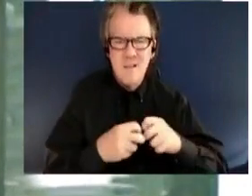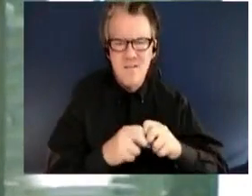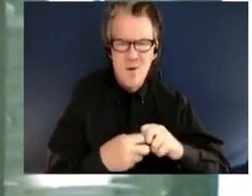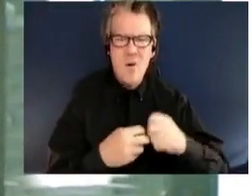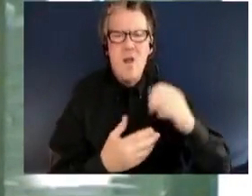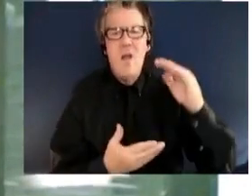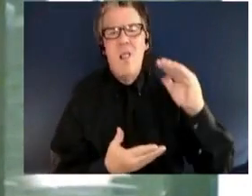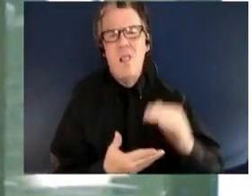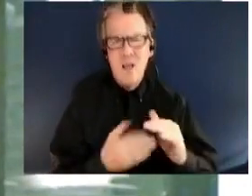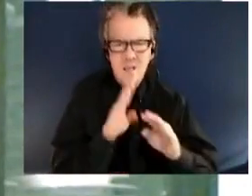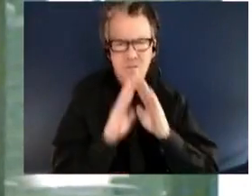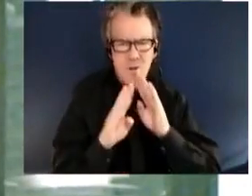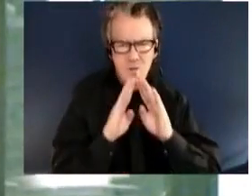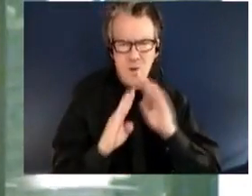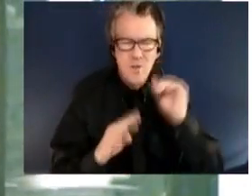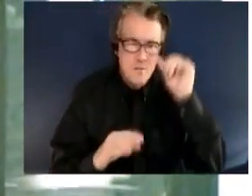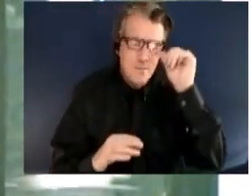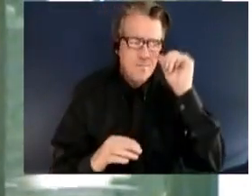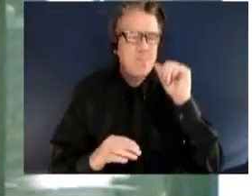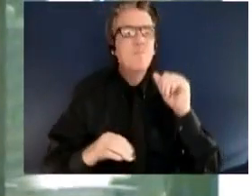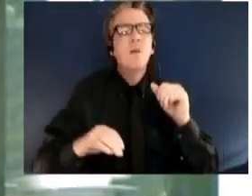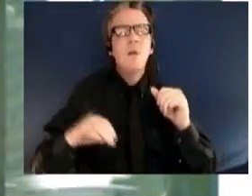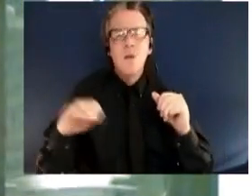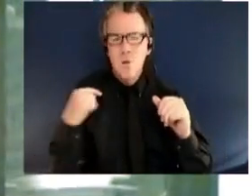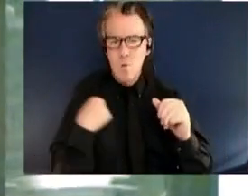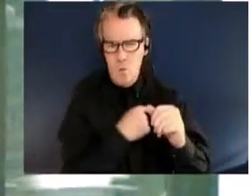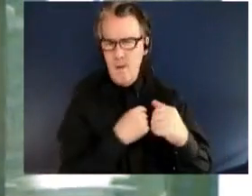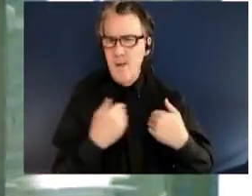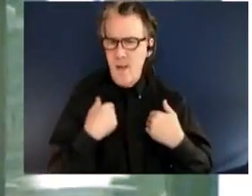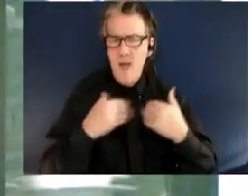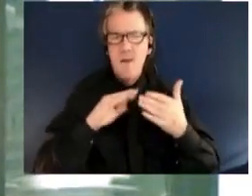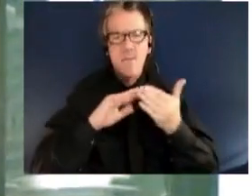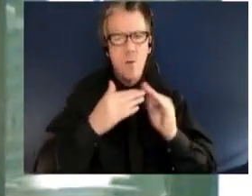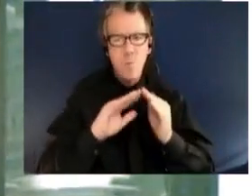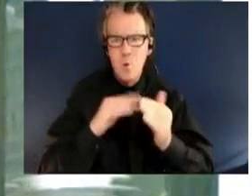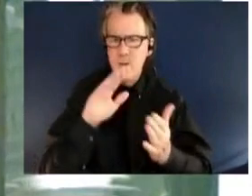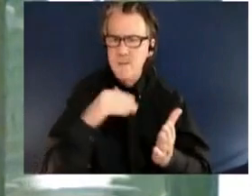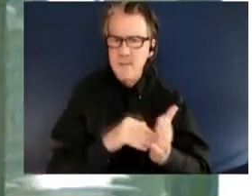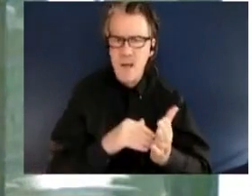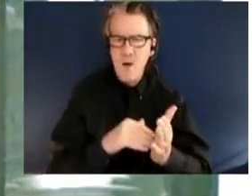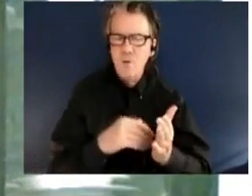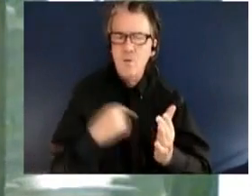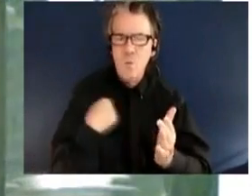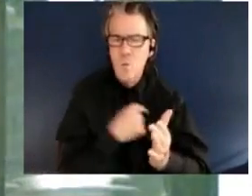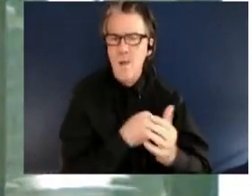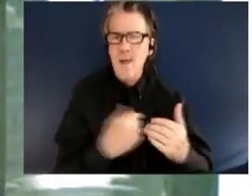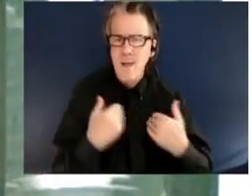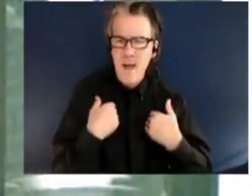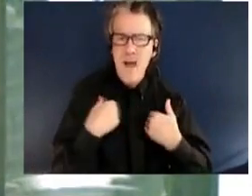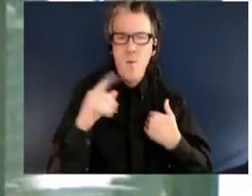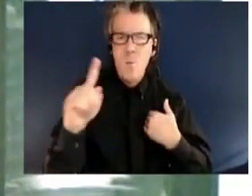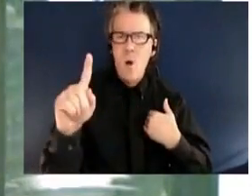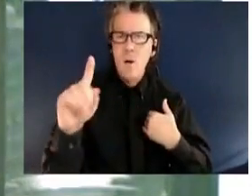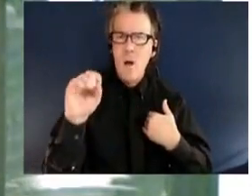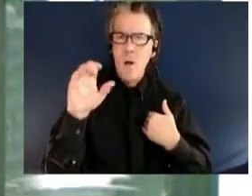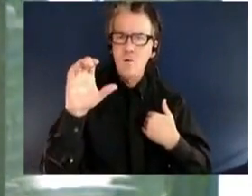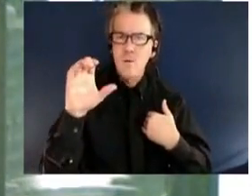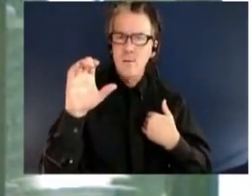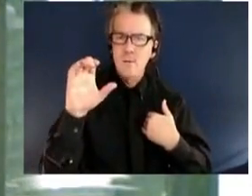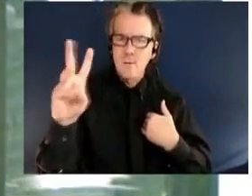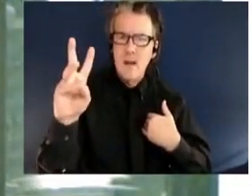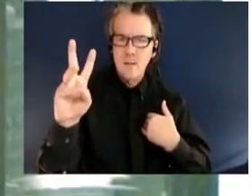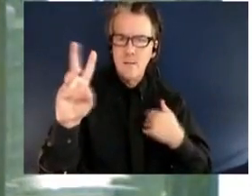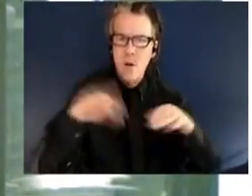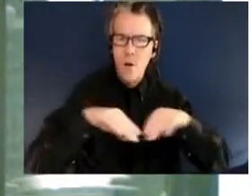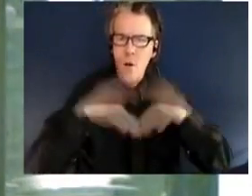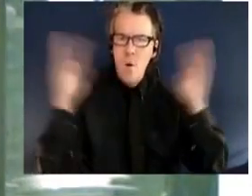the community resource centers, we had 106 community resource centers open to support this event. As of right now,